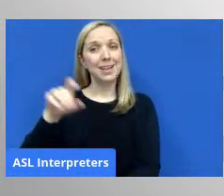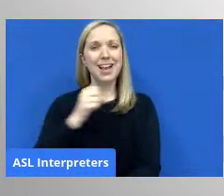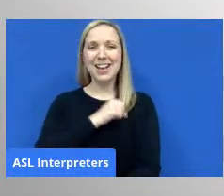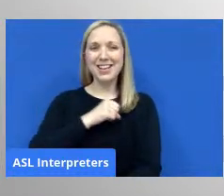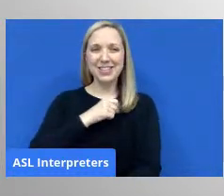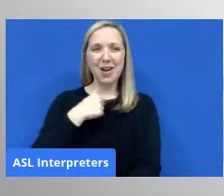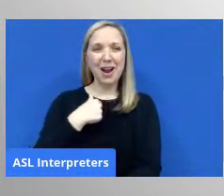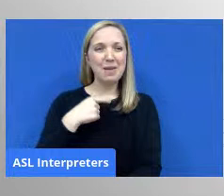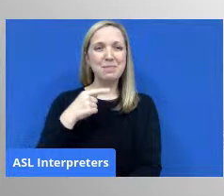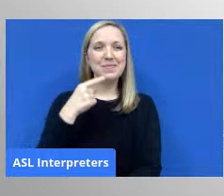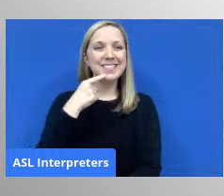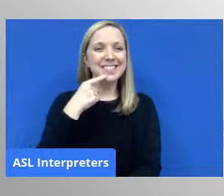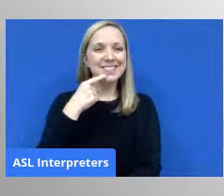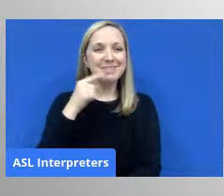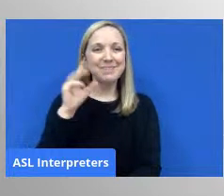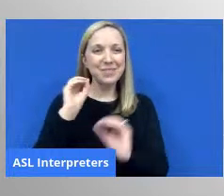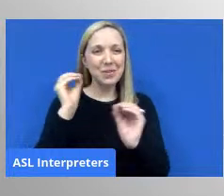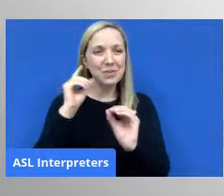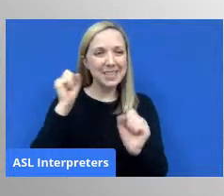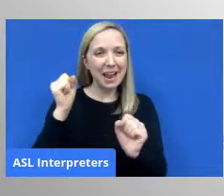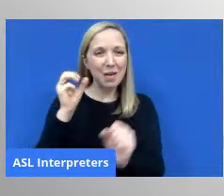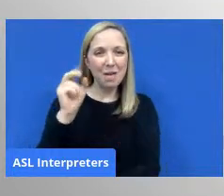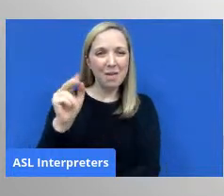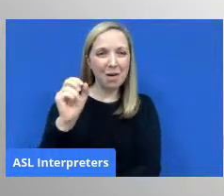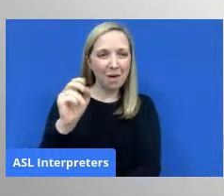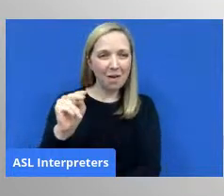Sorry, I was muted. Here.